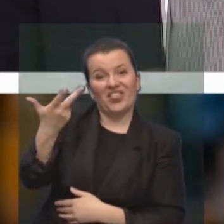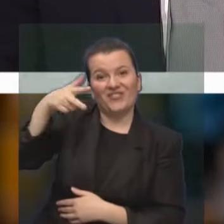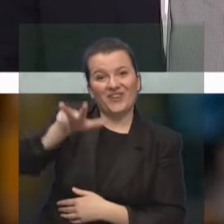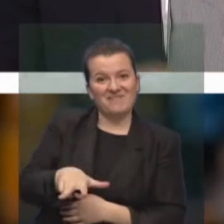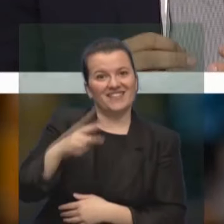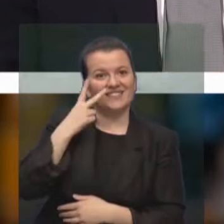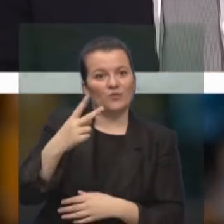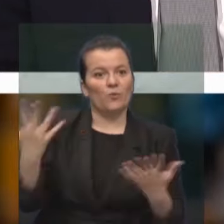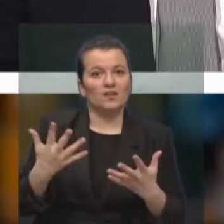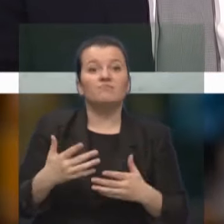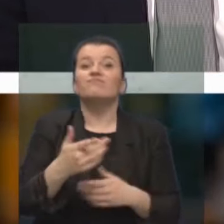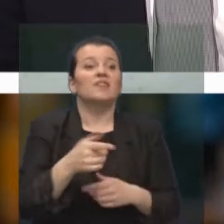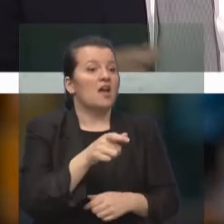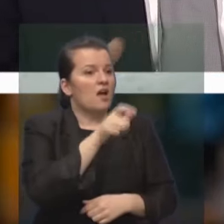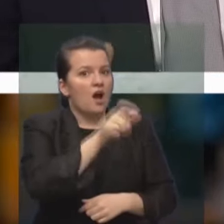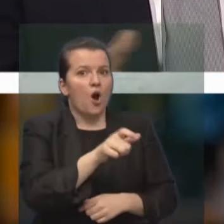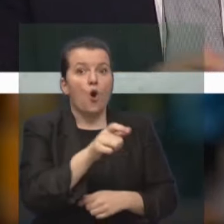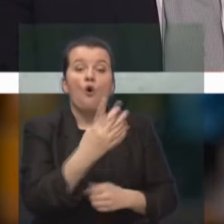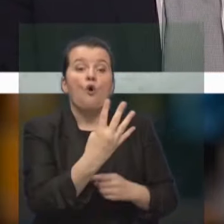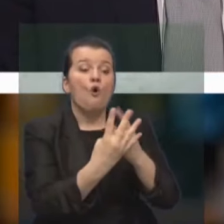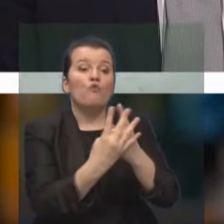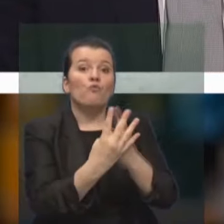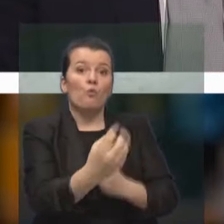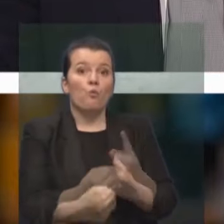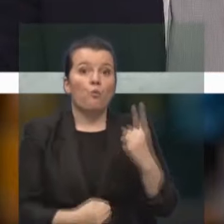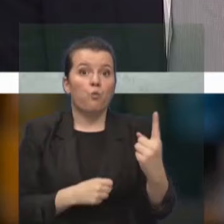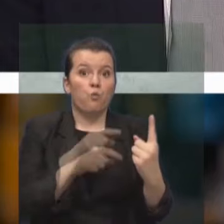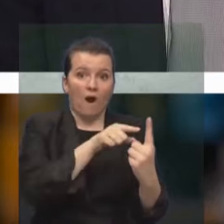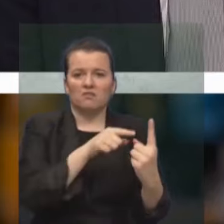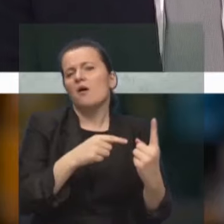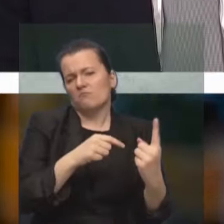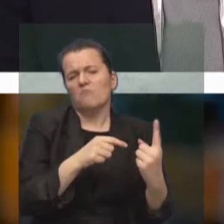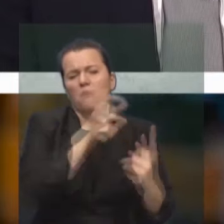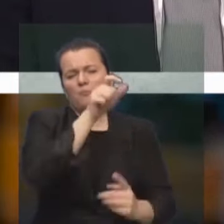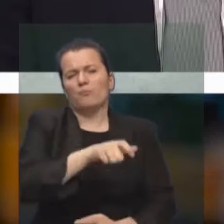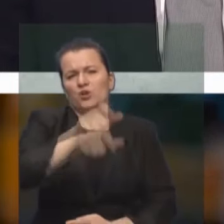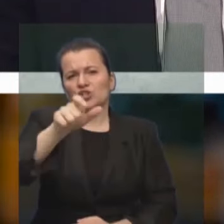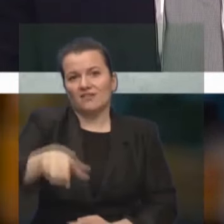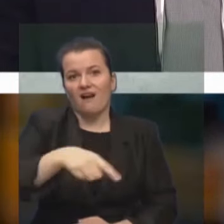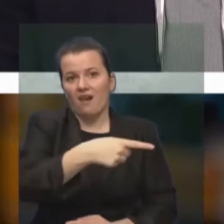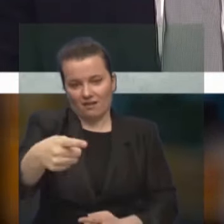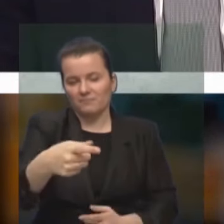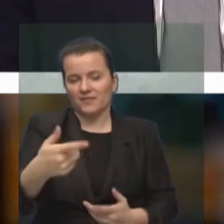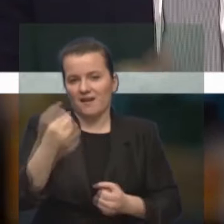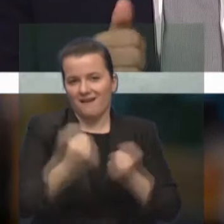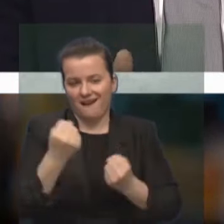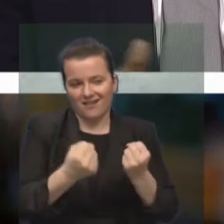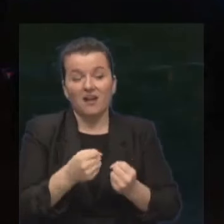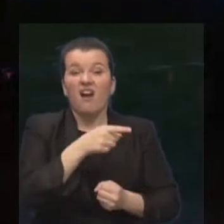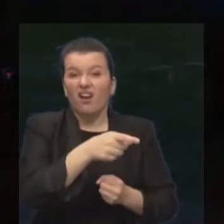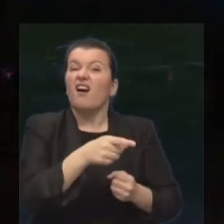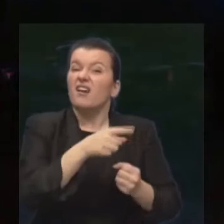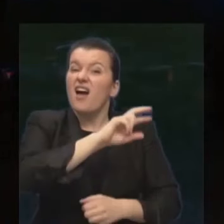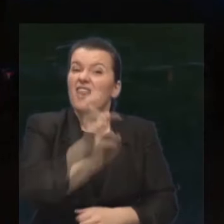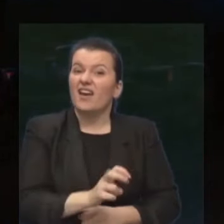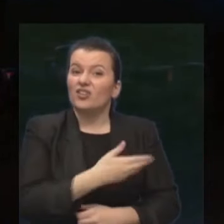one private car in four now being sold is an electric car. In France, Renault is the leader on hybrids and electric